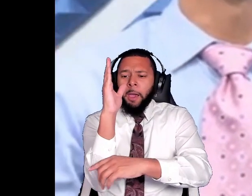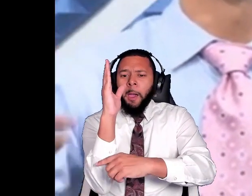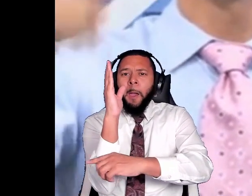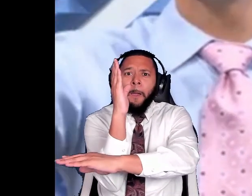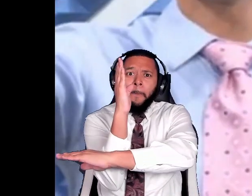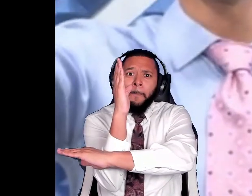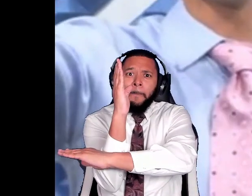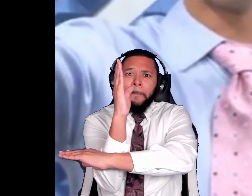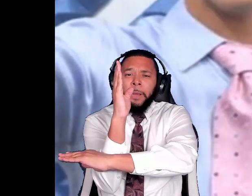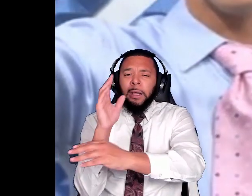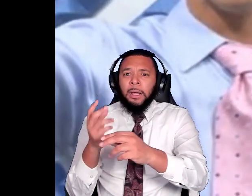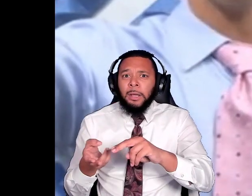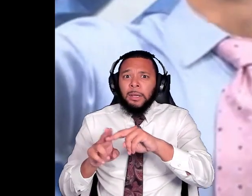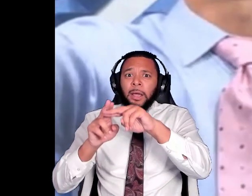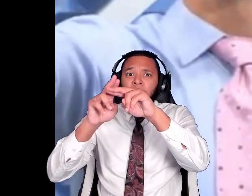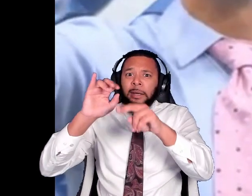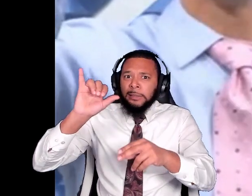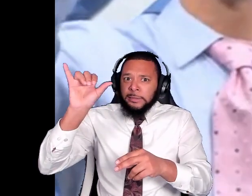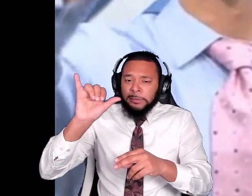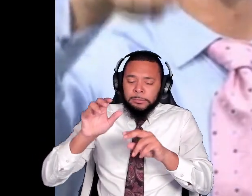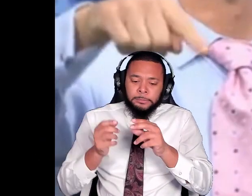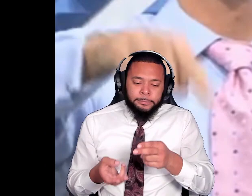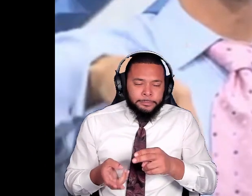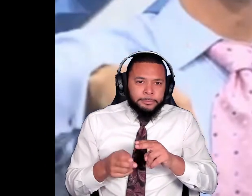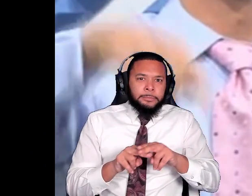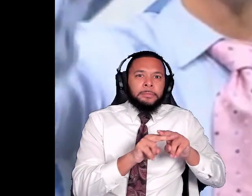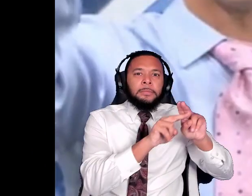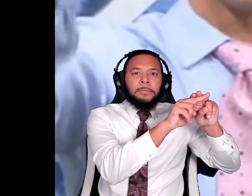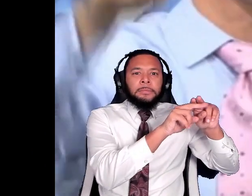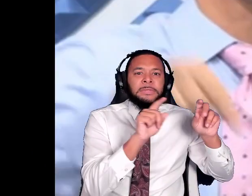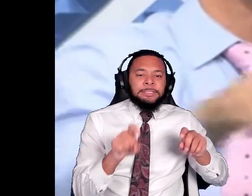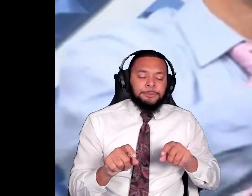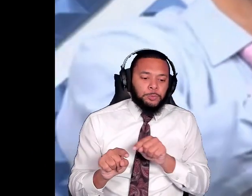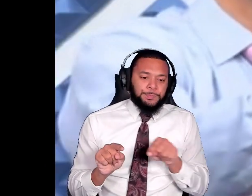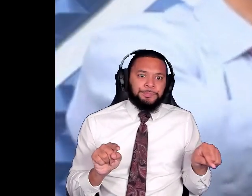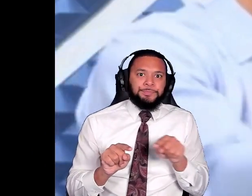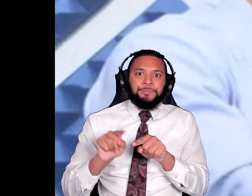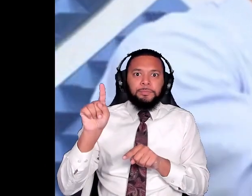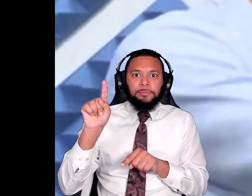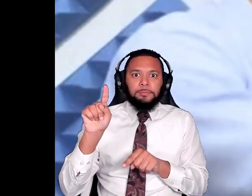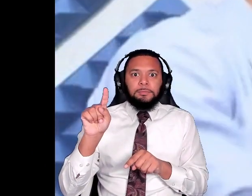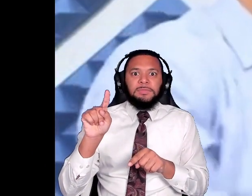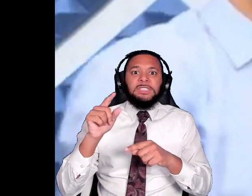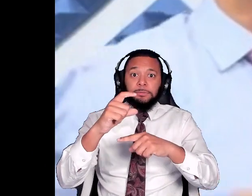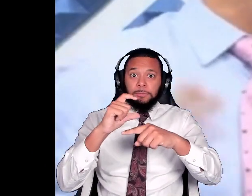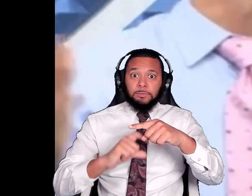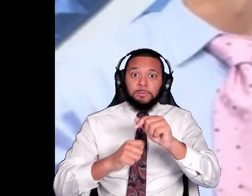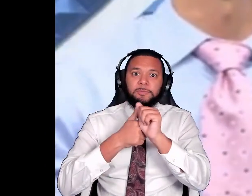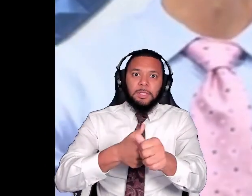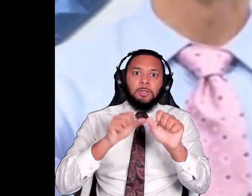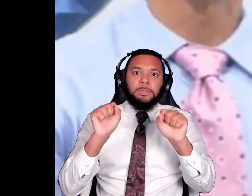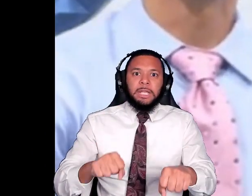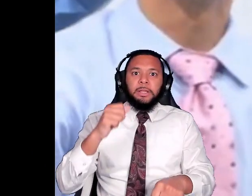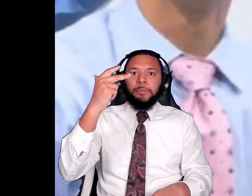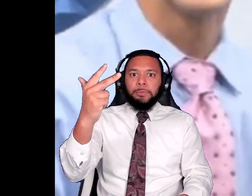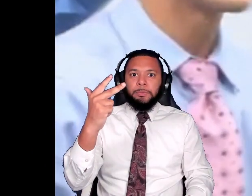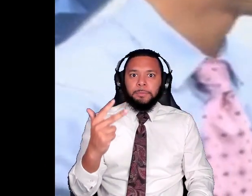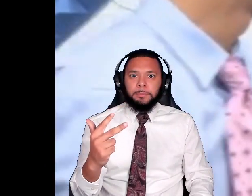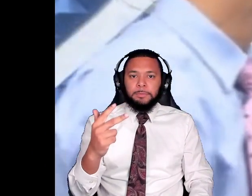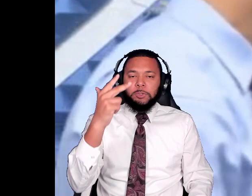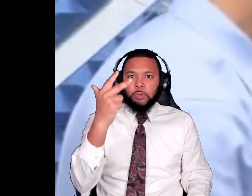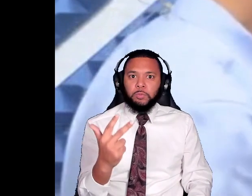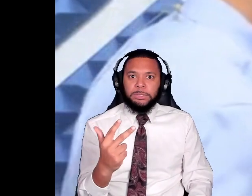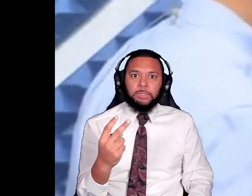exact amount, you can still do the same slope, down 3 over 2, down 3 over 2. The line will look the